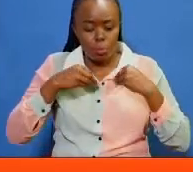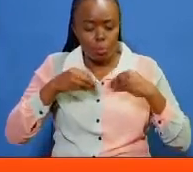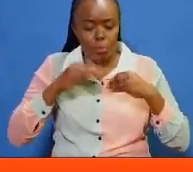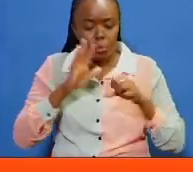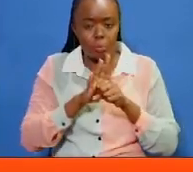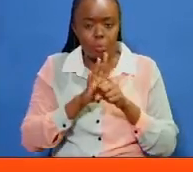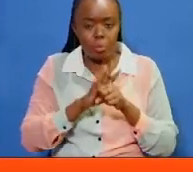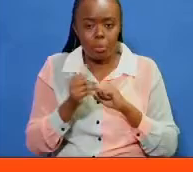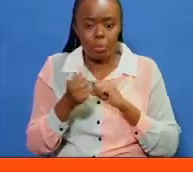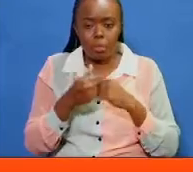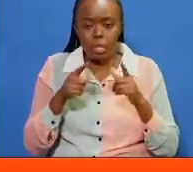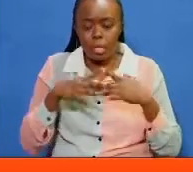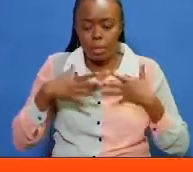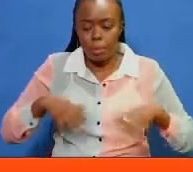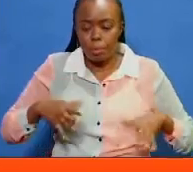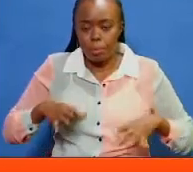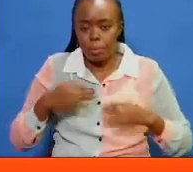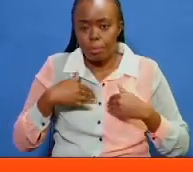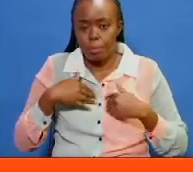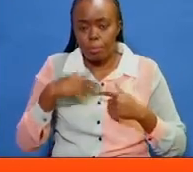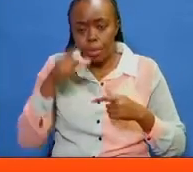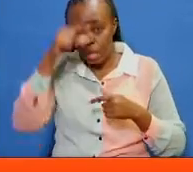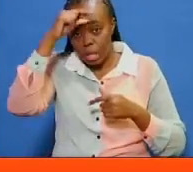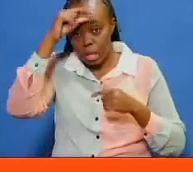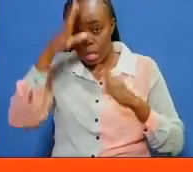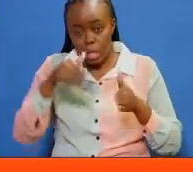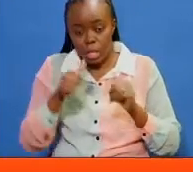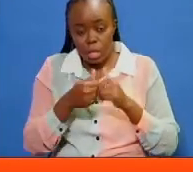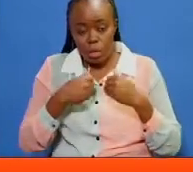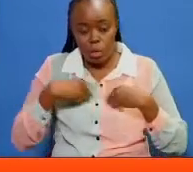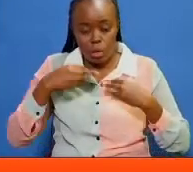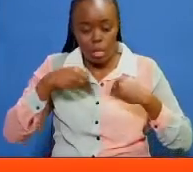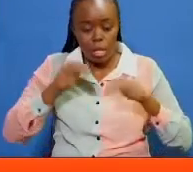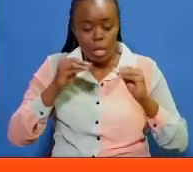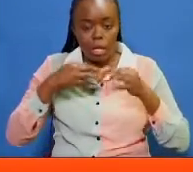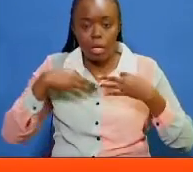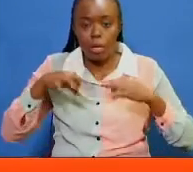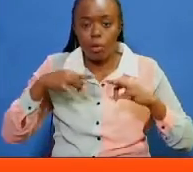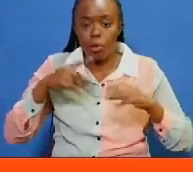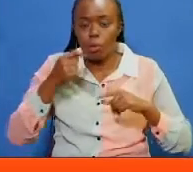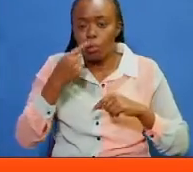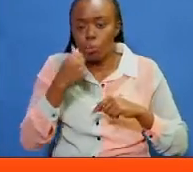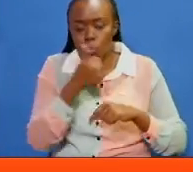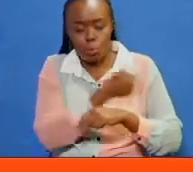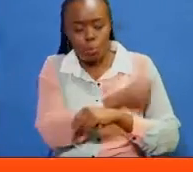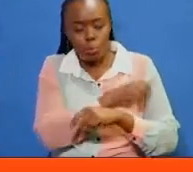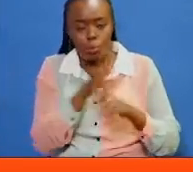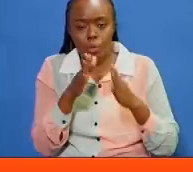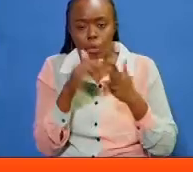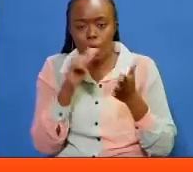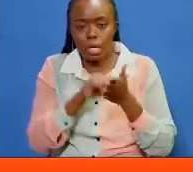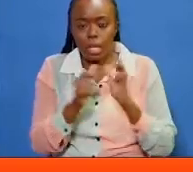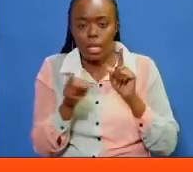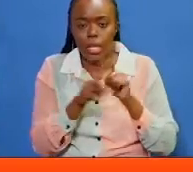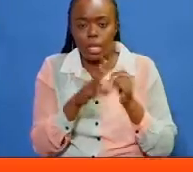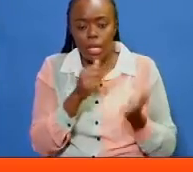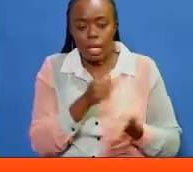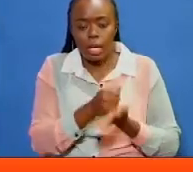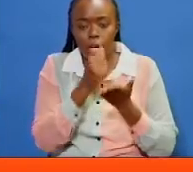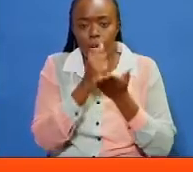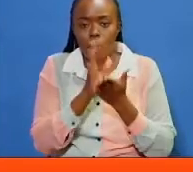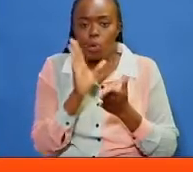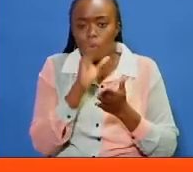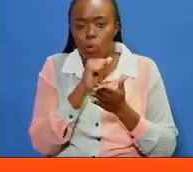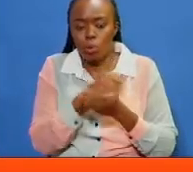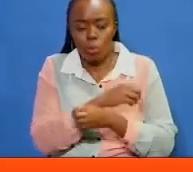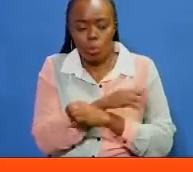The residents have lauded the government for the efforts to provide free vaccines, hoping that the vaccine would help eradicate the